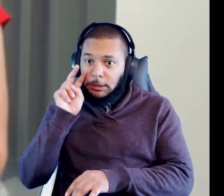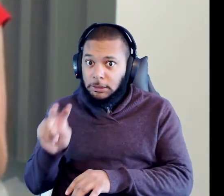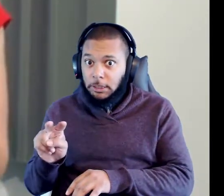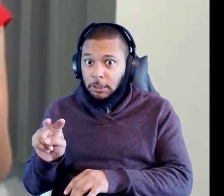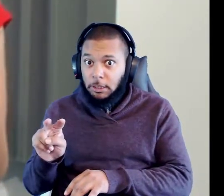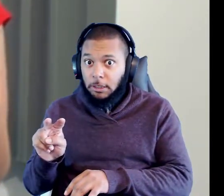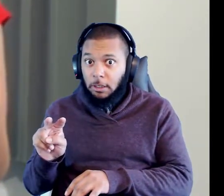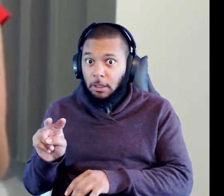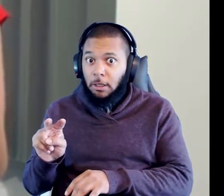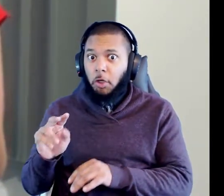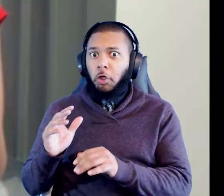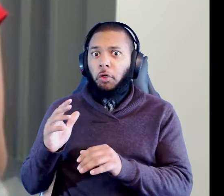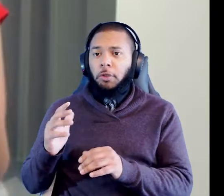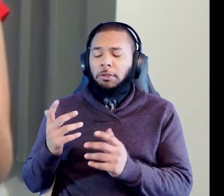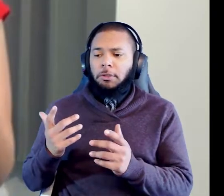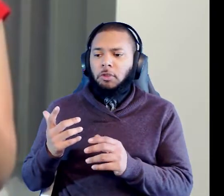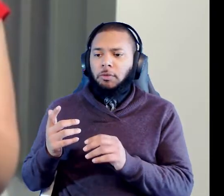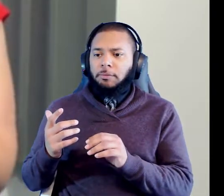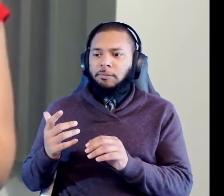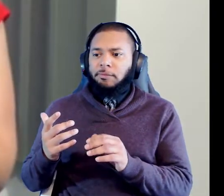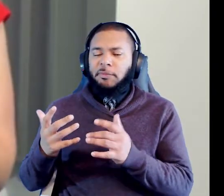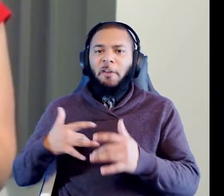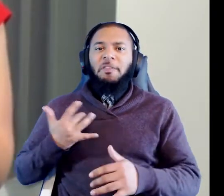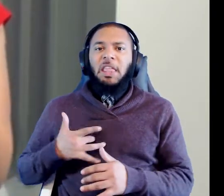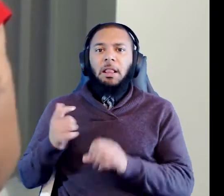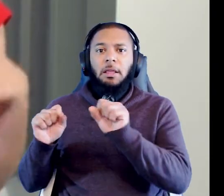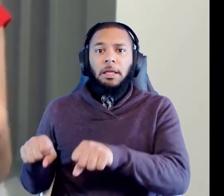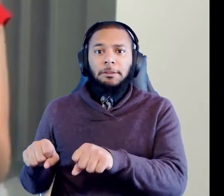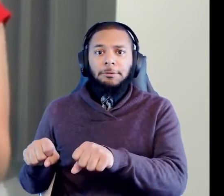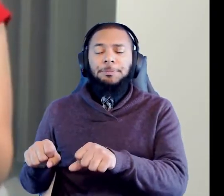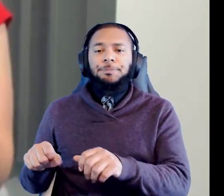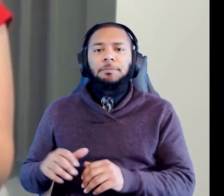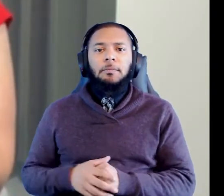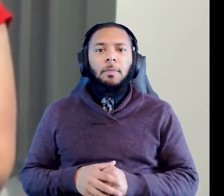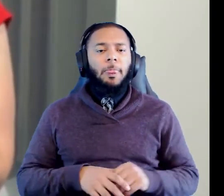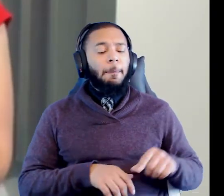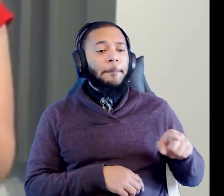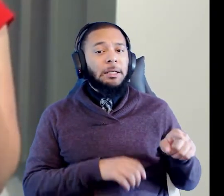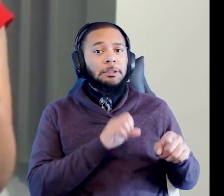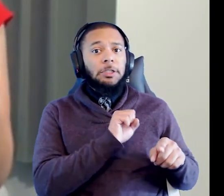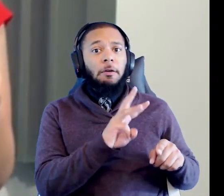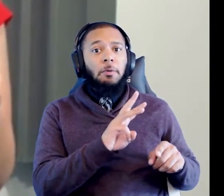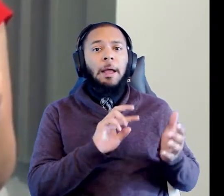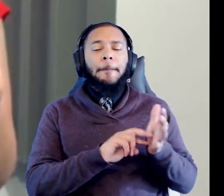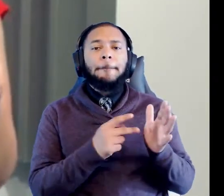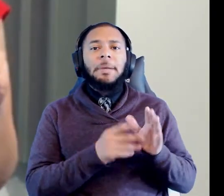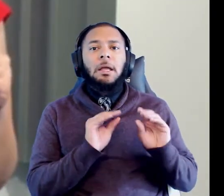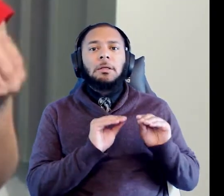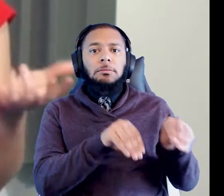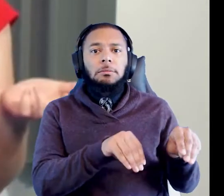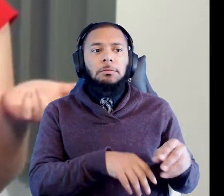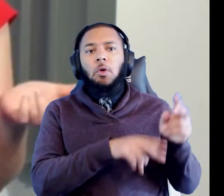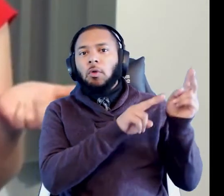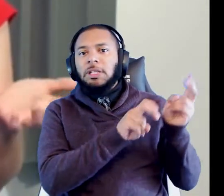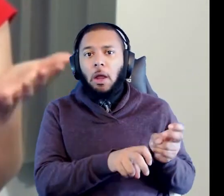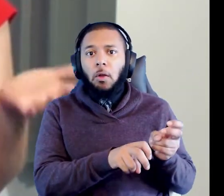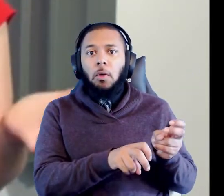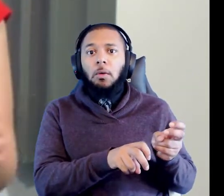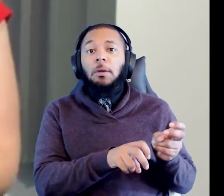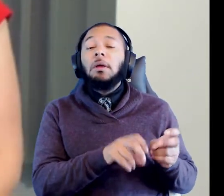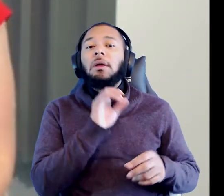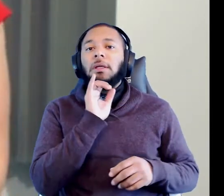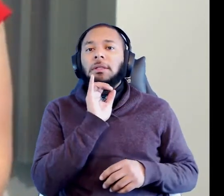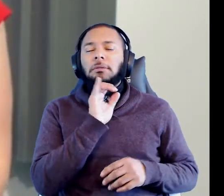the things that you experience on the computer the software things that you download onto it are things that are already installed in your computer that program